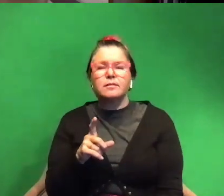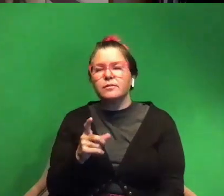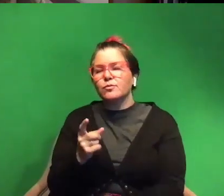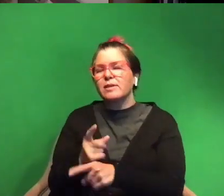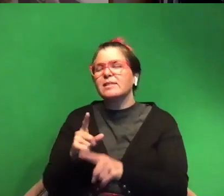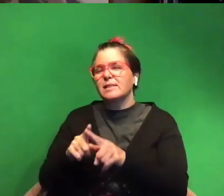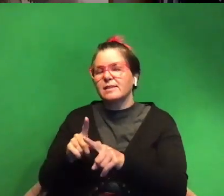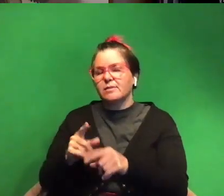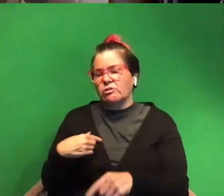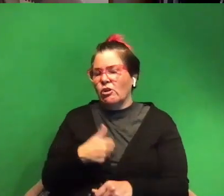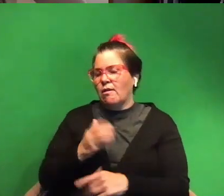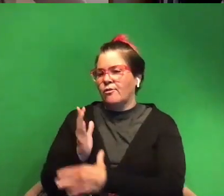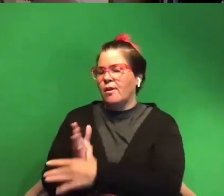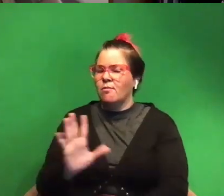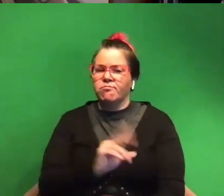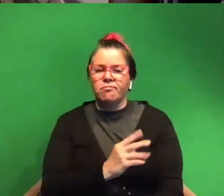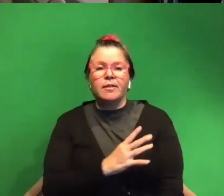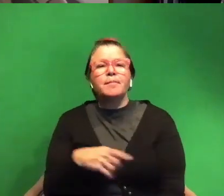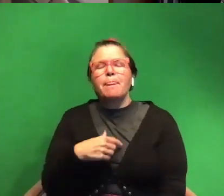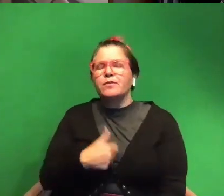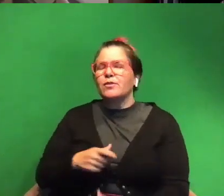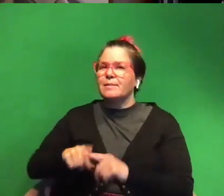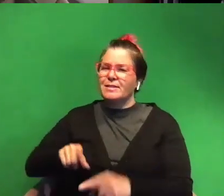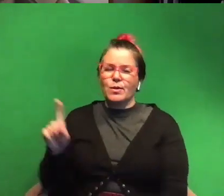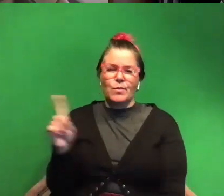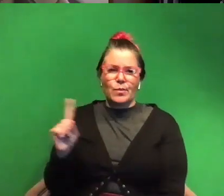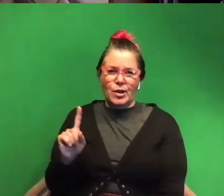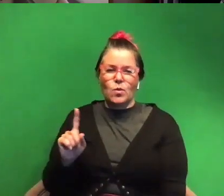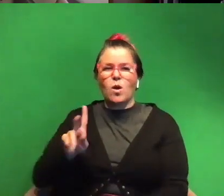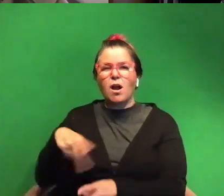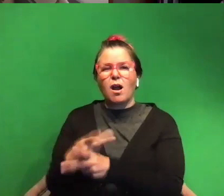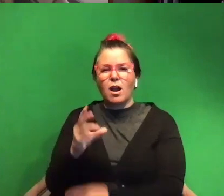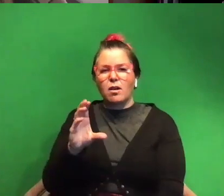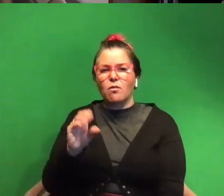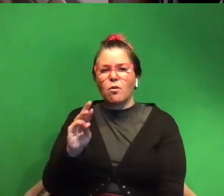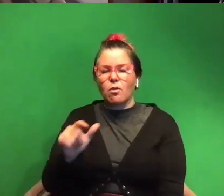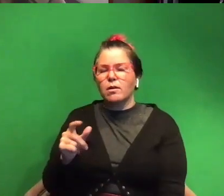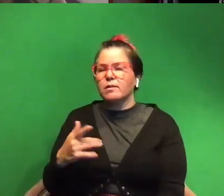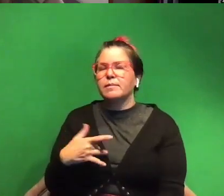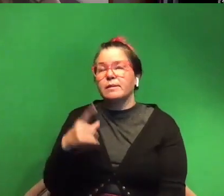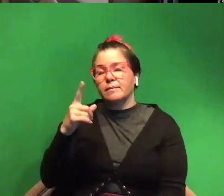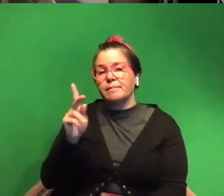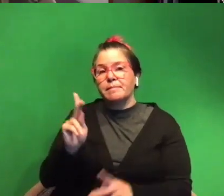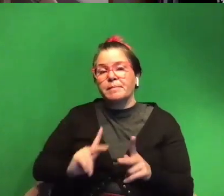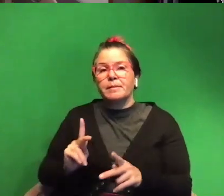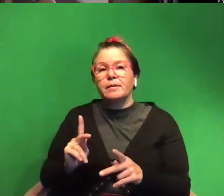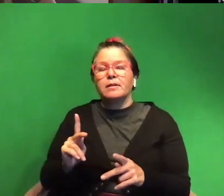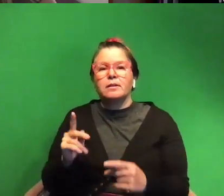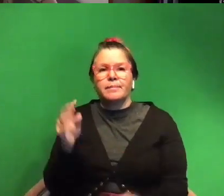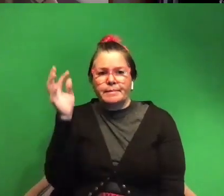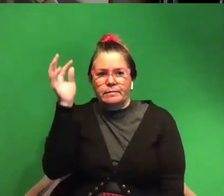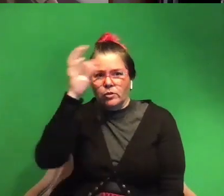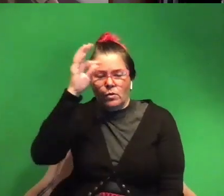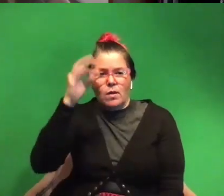are. Sorry to cut you off. No, you're good. It really depends on where you are and what type of coral it is. So a lot of people don't know that there